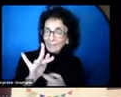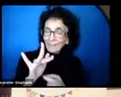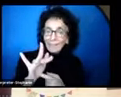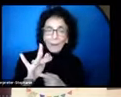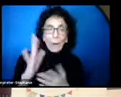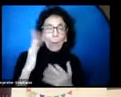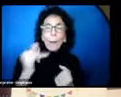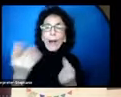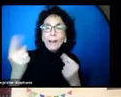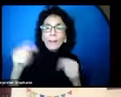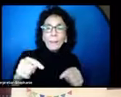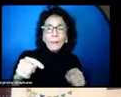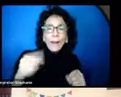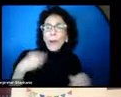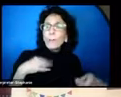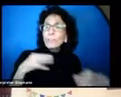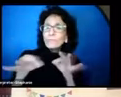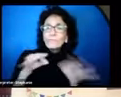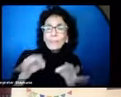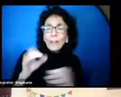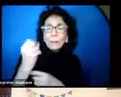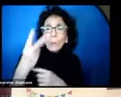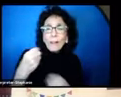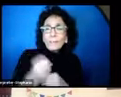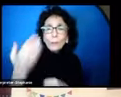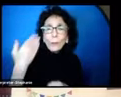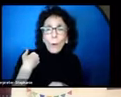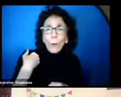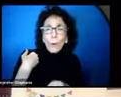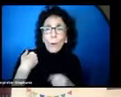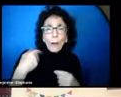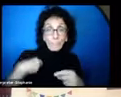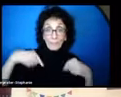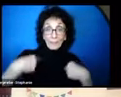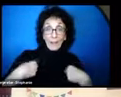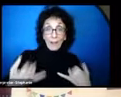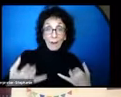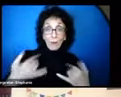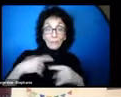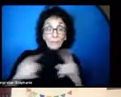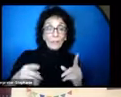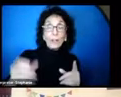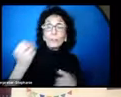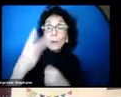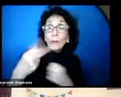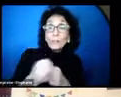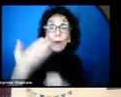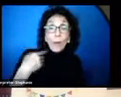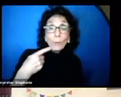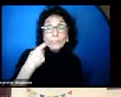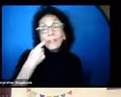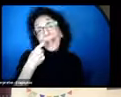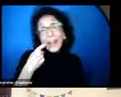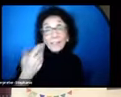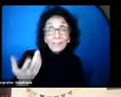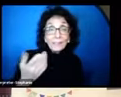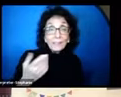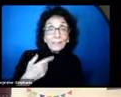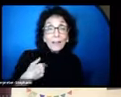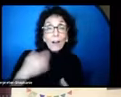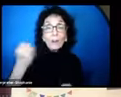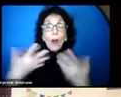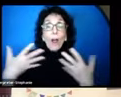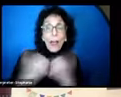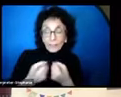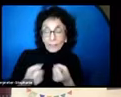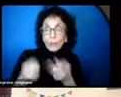same person that I was 12 years ago. 12 years ago, I was a freaking addict, you know, stemming from a car accident, but I